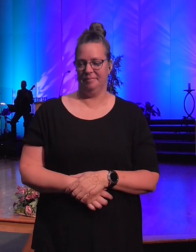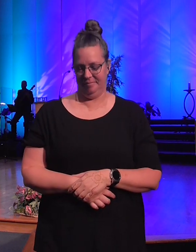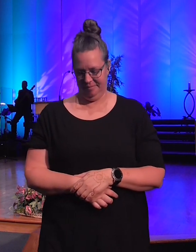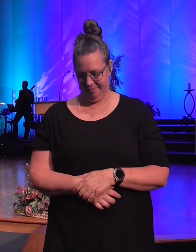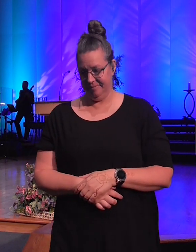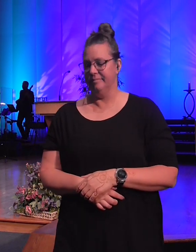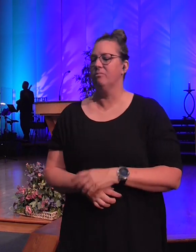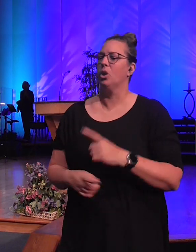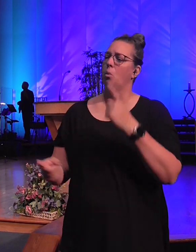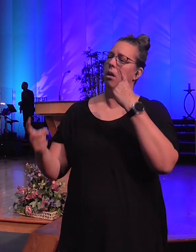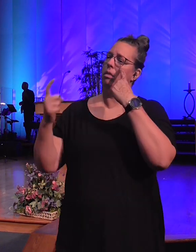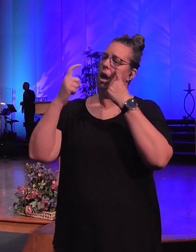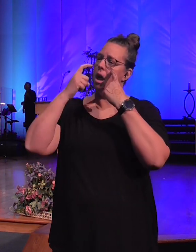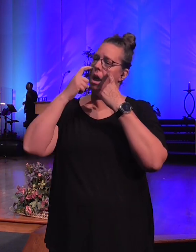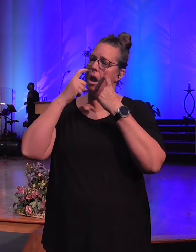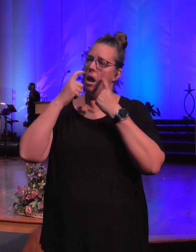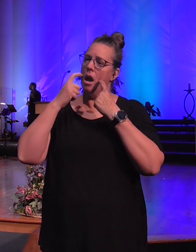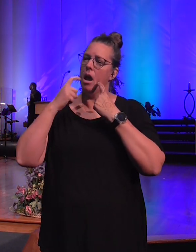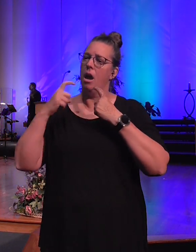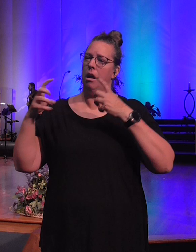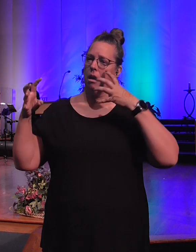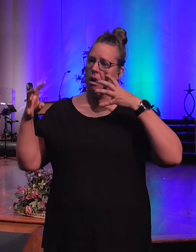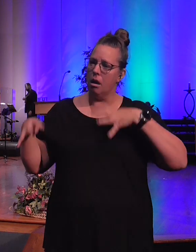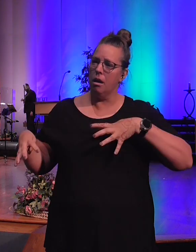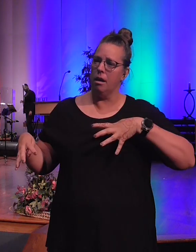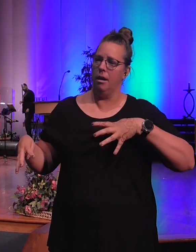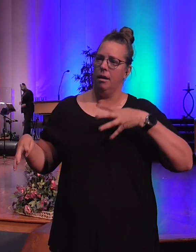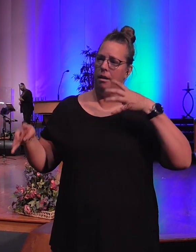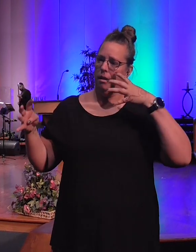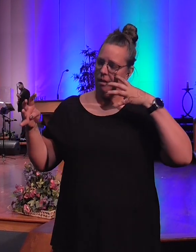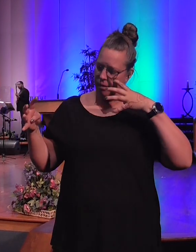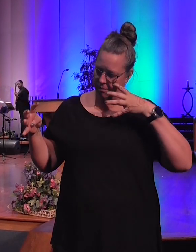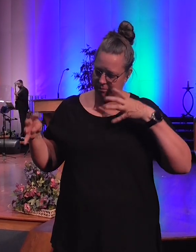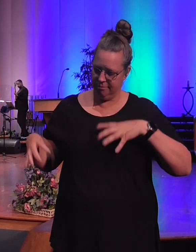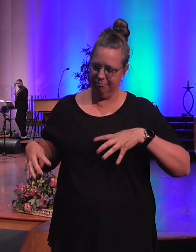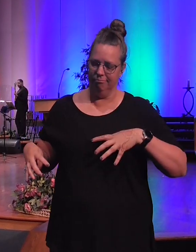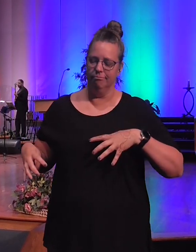And when the tears you cry,